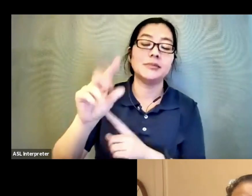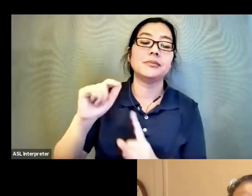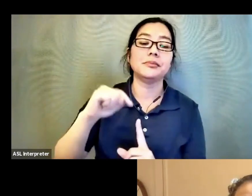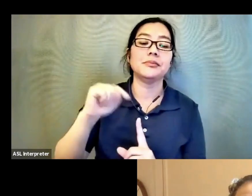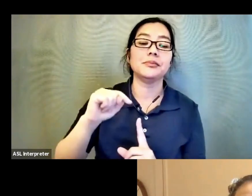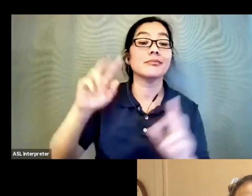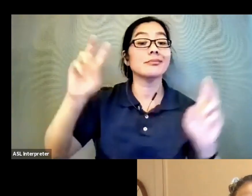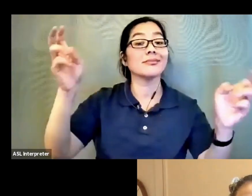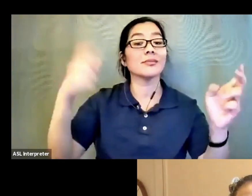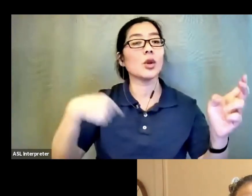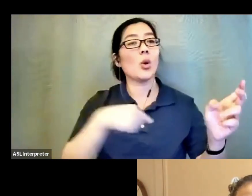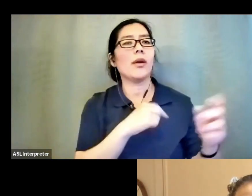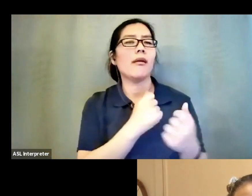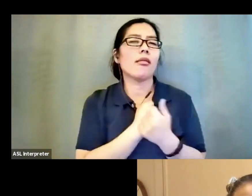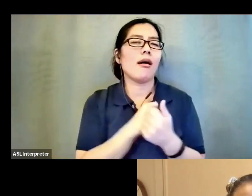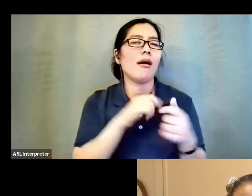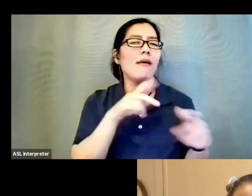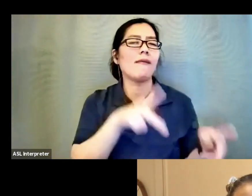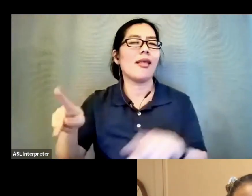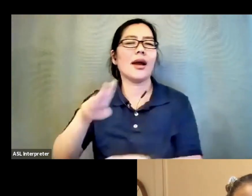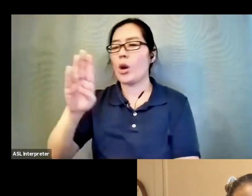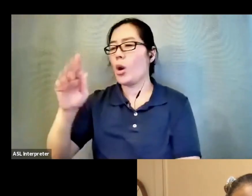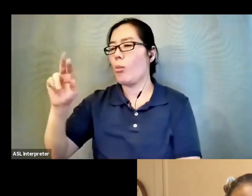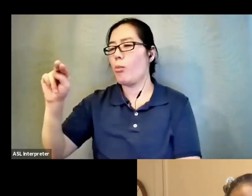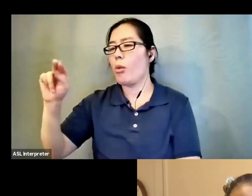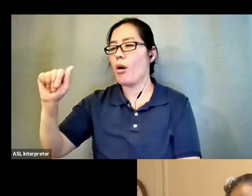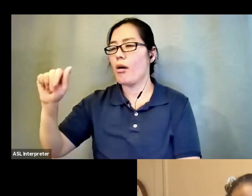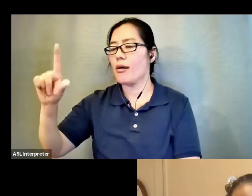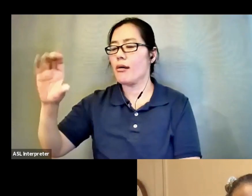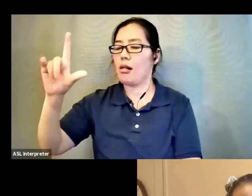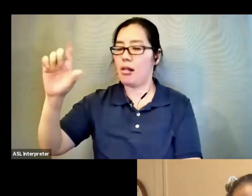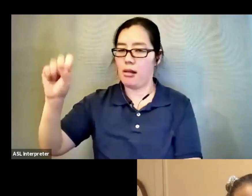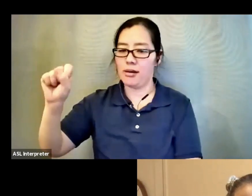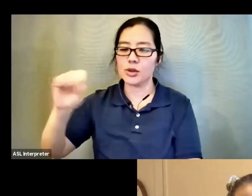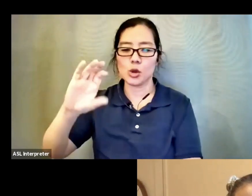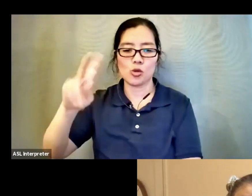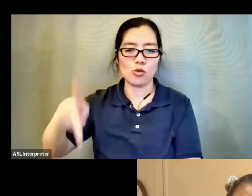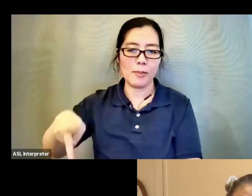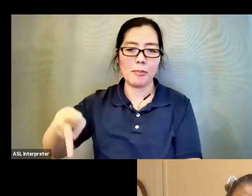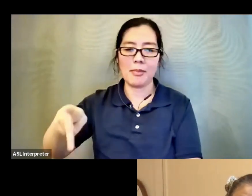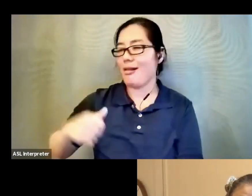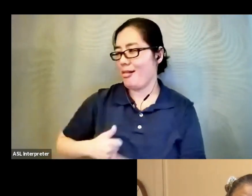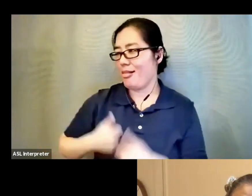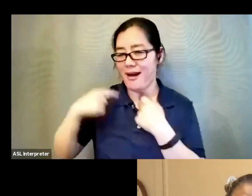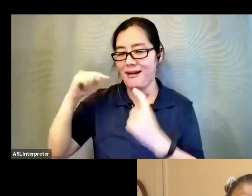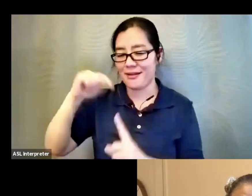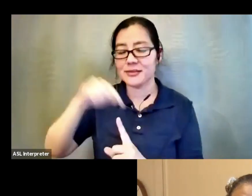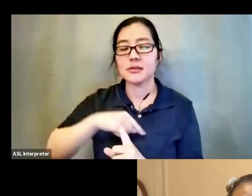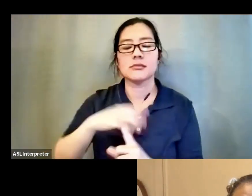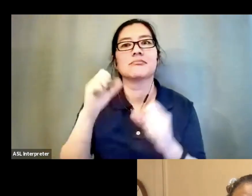Like Barnacles, Crip Lives in Climate Chaos. And it was a really fantastic